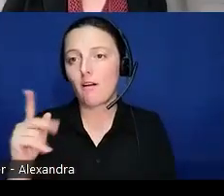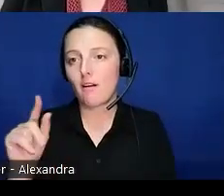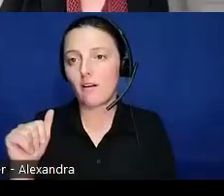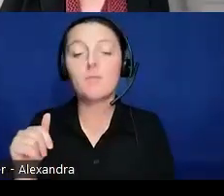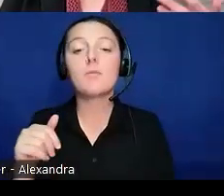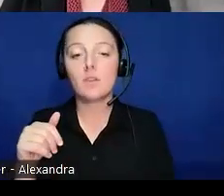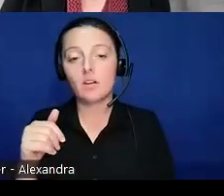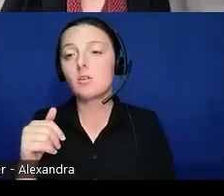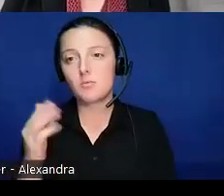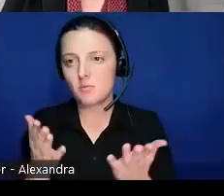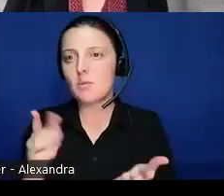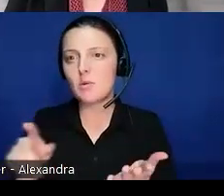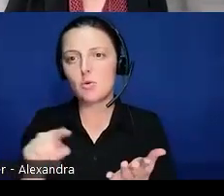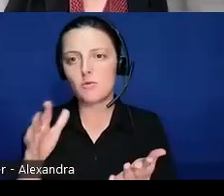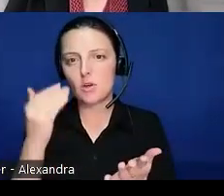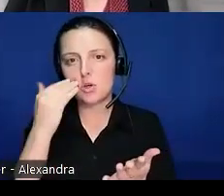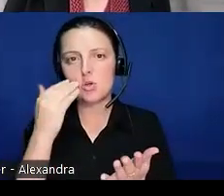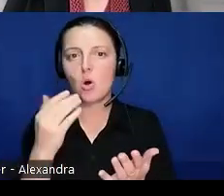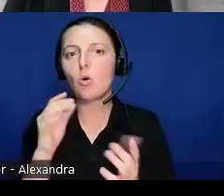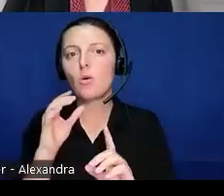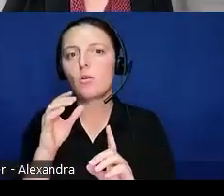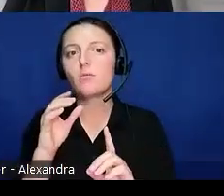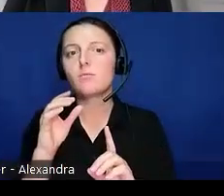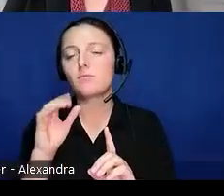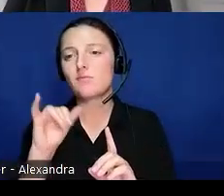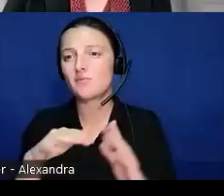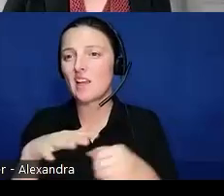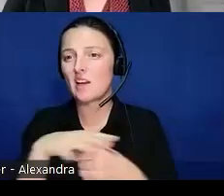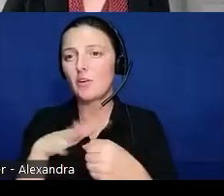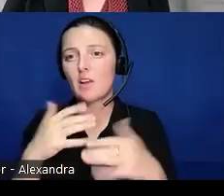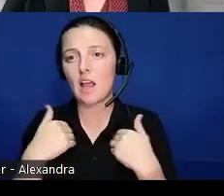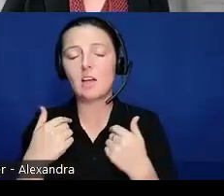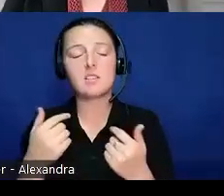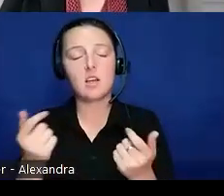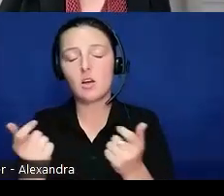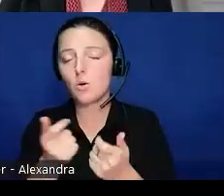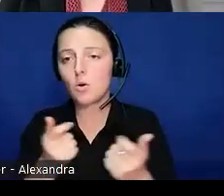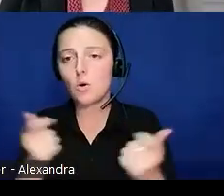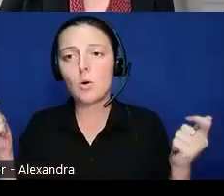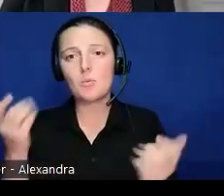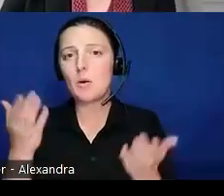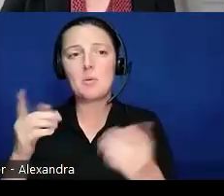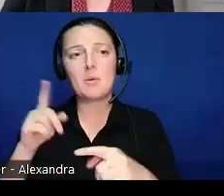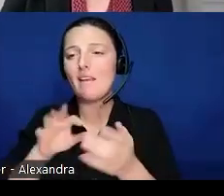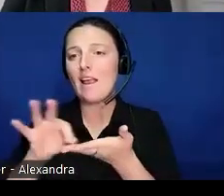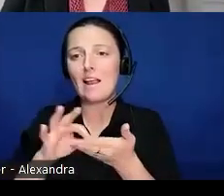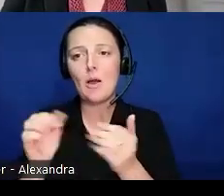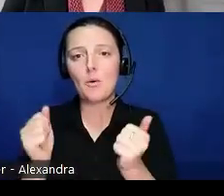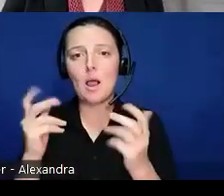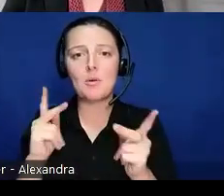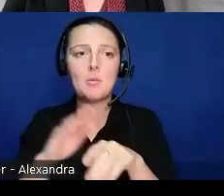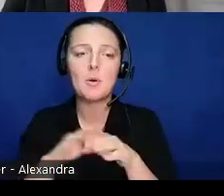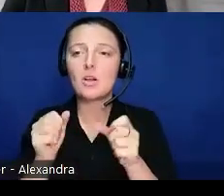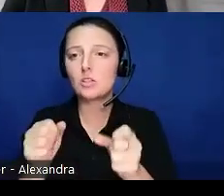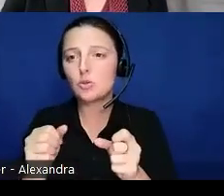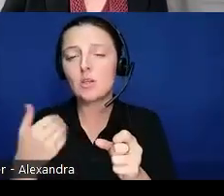enormous, probably uncountable street population. And the needs of this group were really dire.